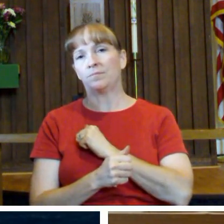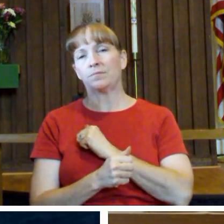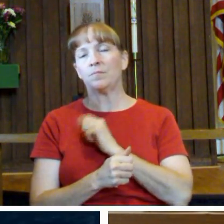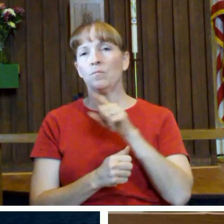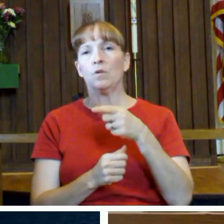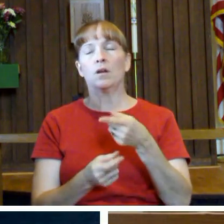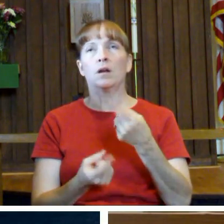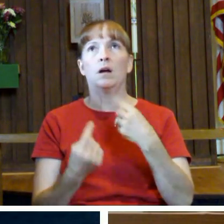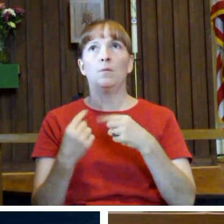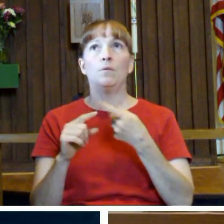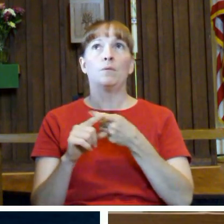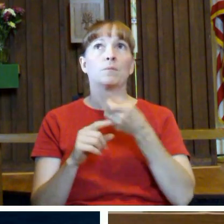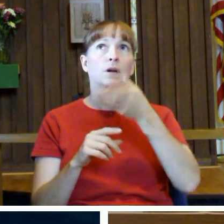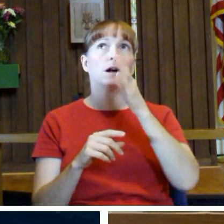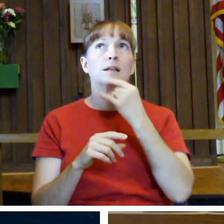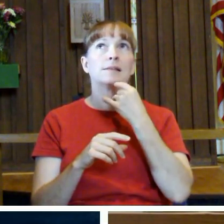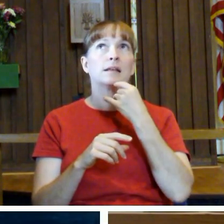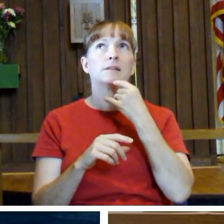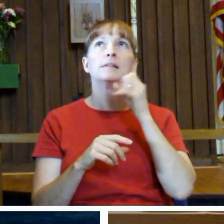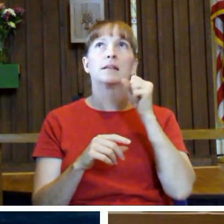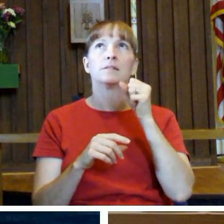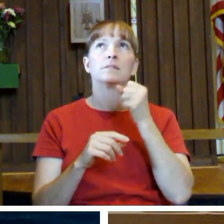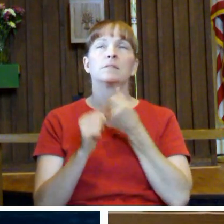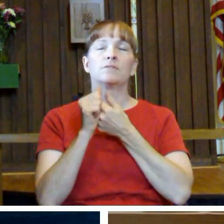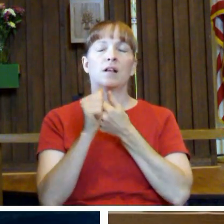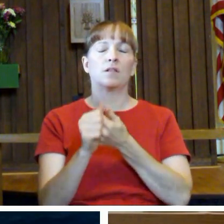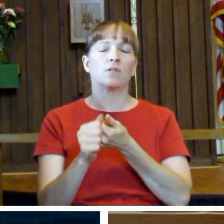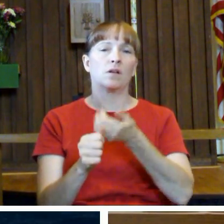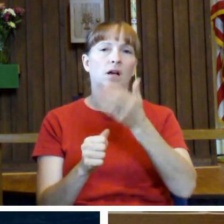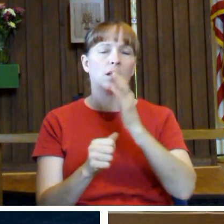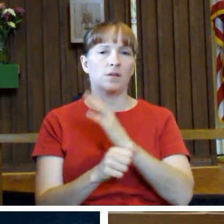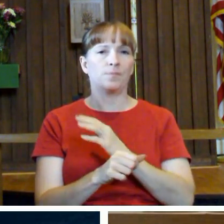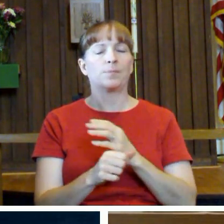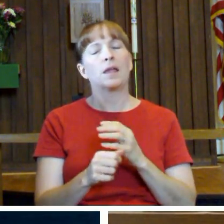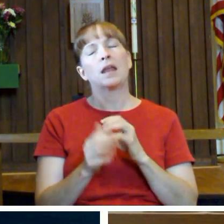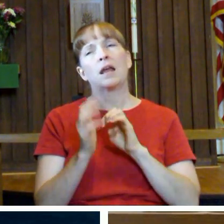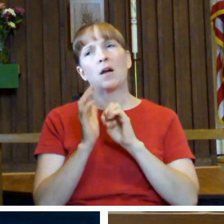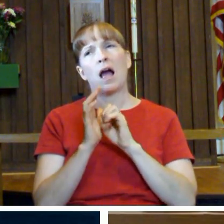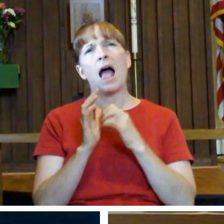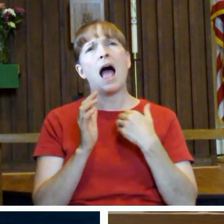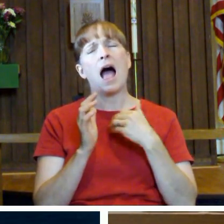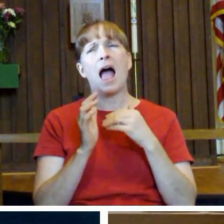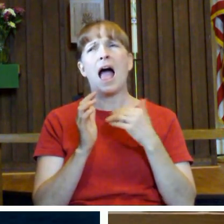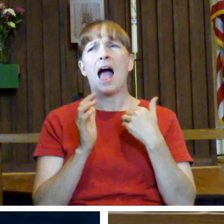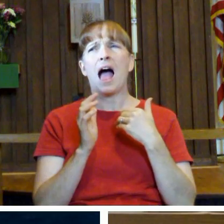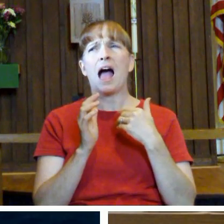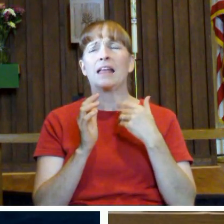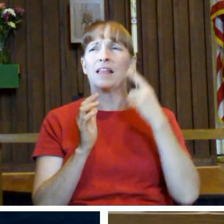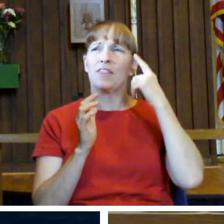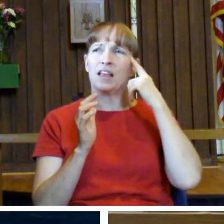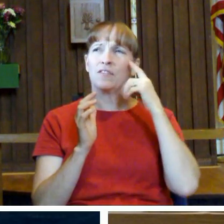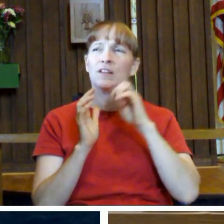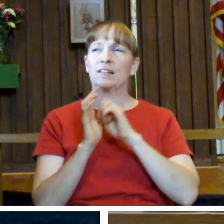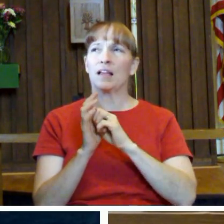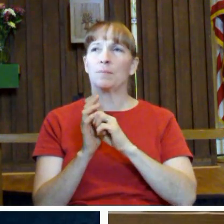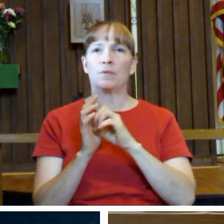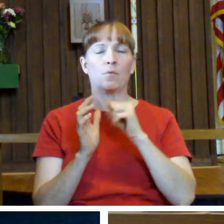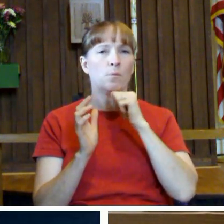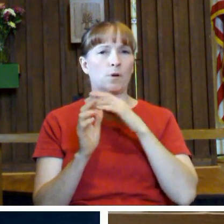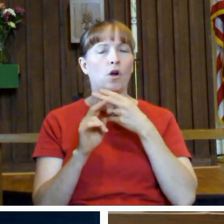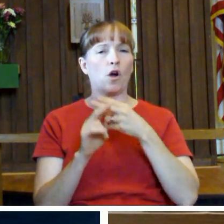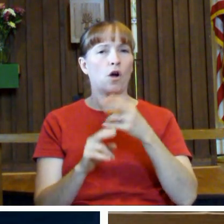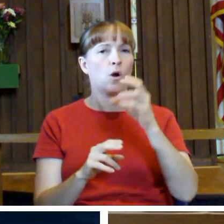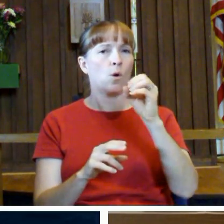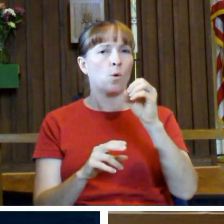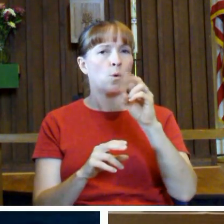yes to God. I have an example of somebody who's been able to do it. Her name is Cori ten Boom. Have any